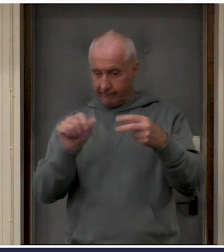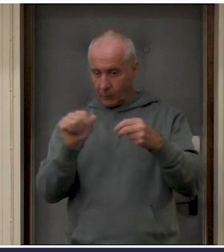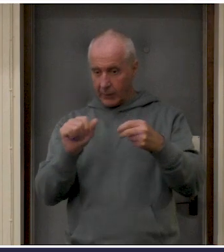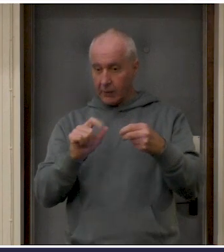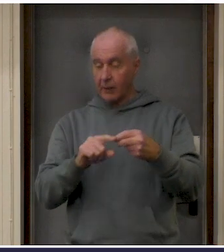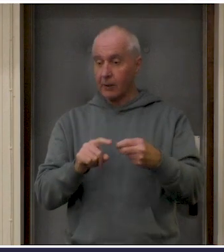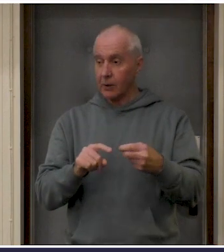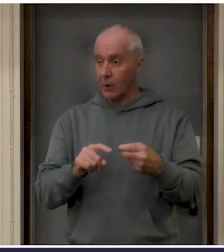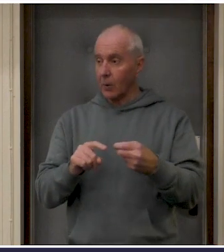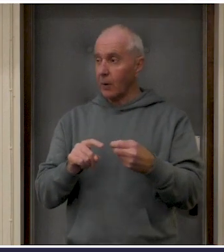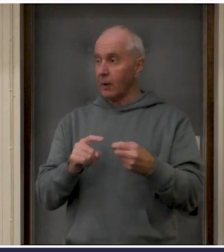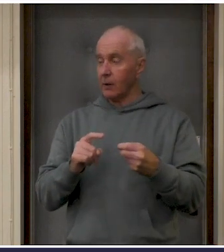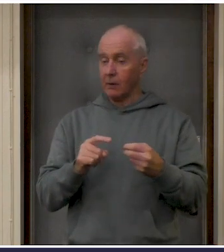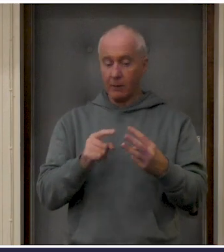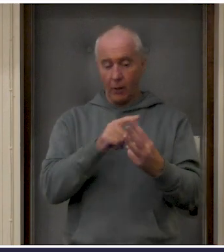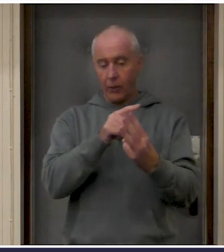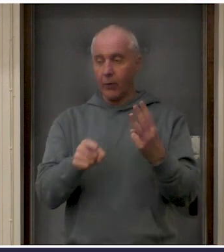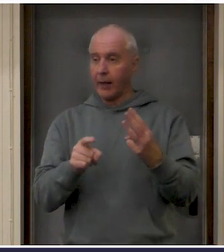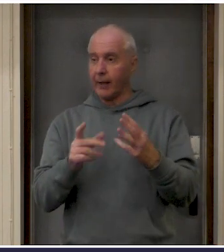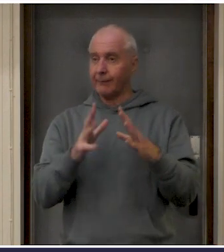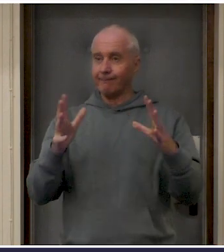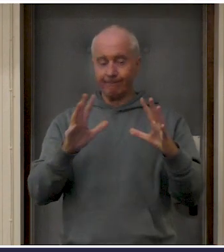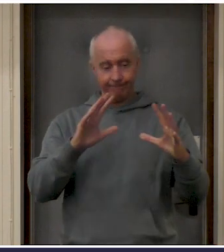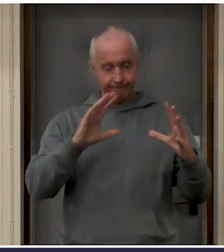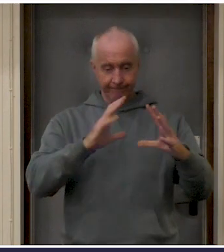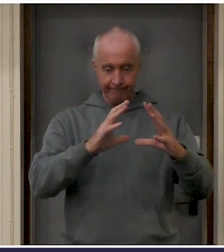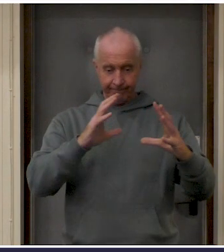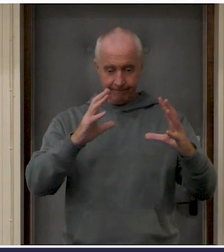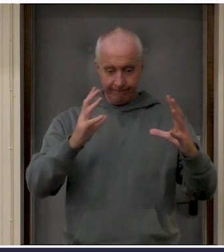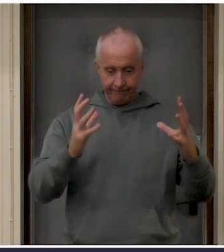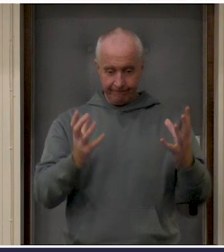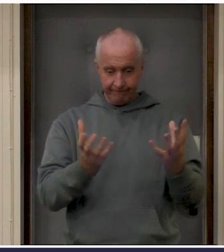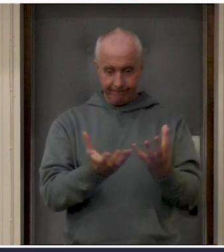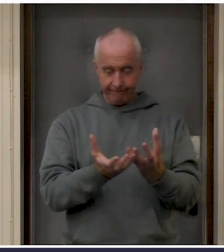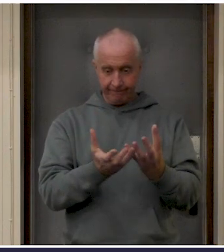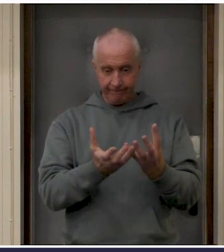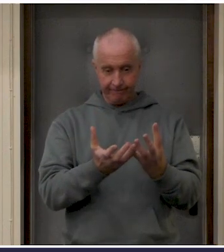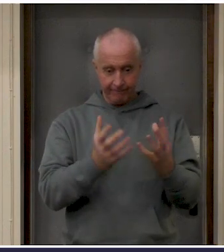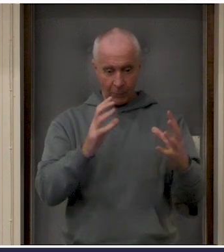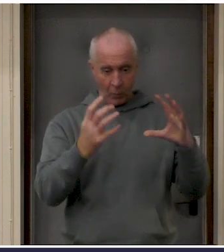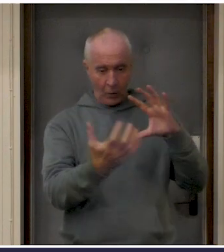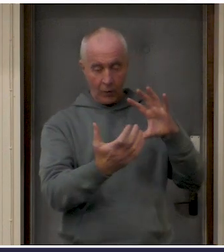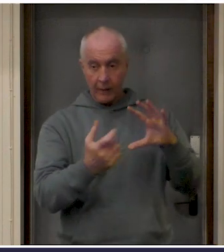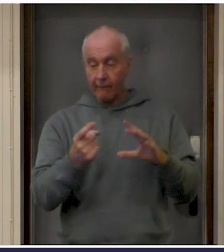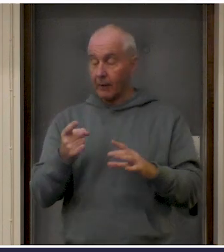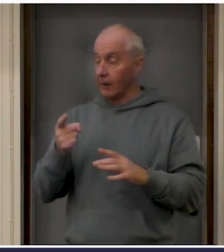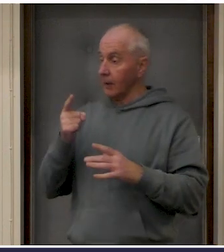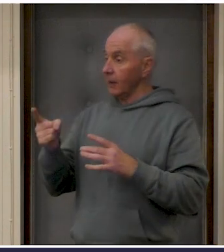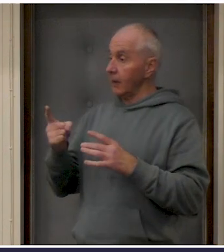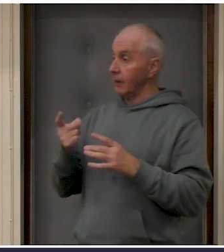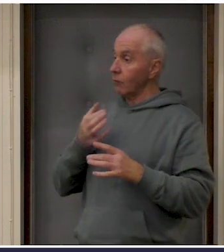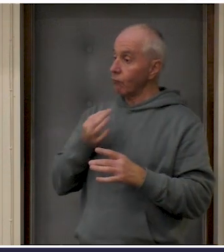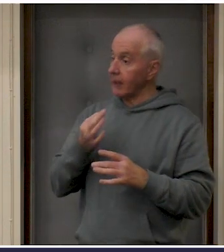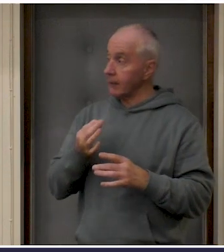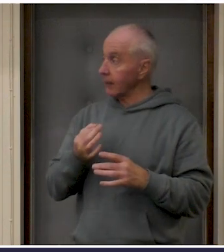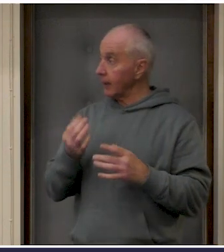big 3. They're the big 3 globally, and they're all 3 projects have state solutions to risk. If we